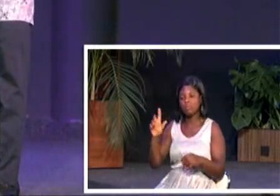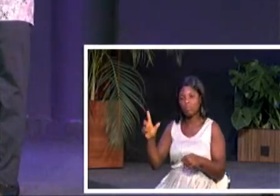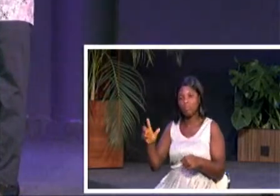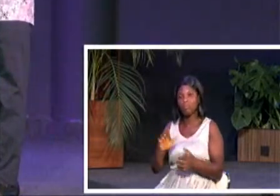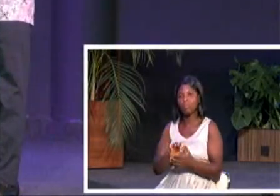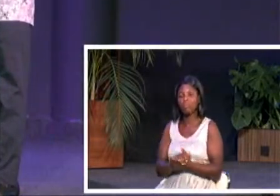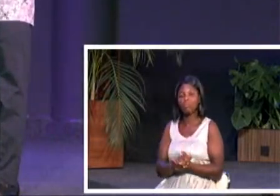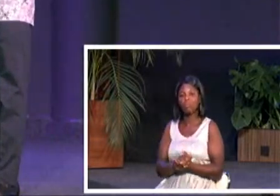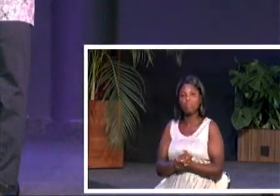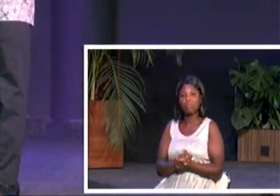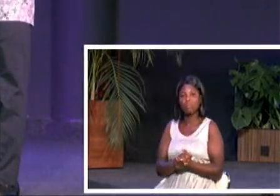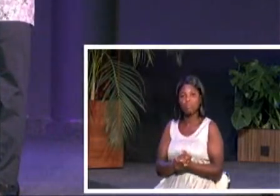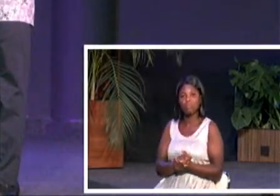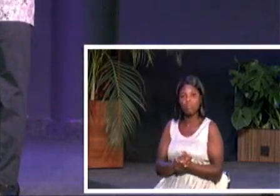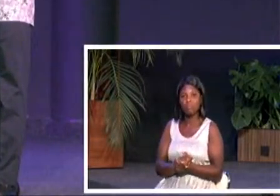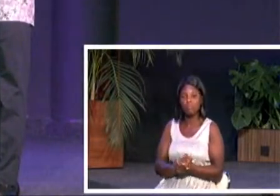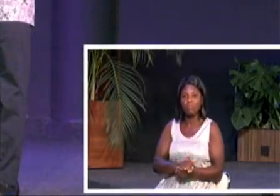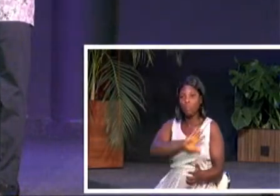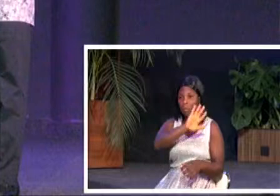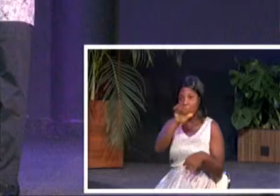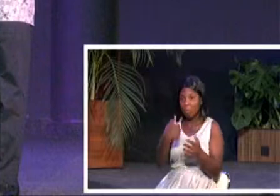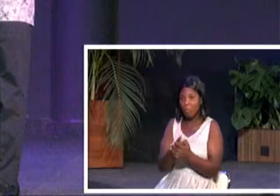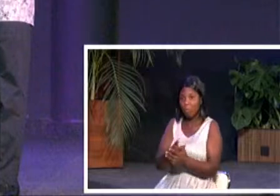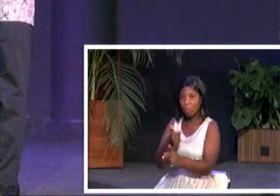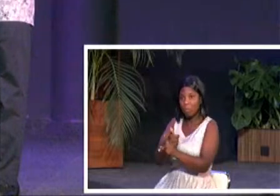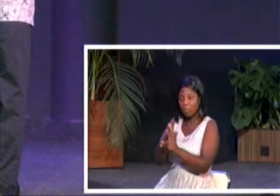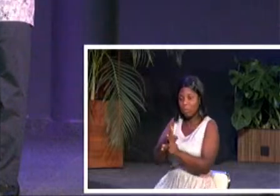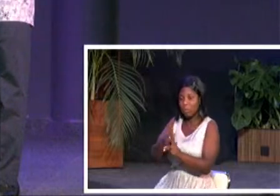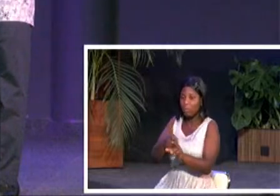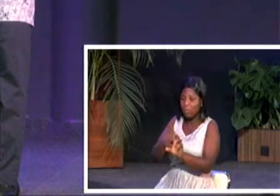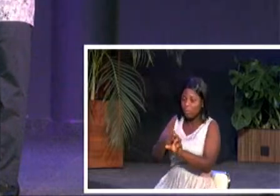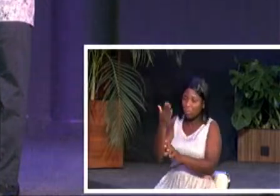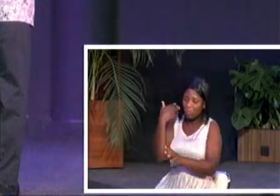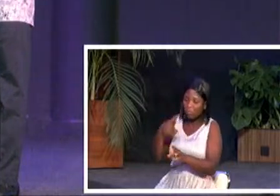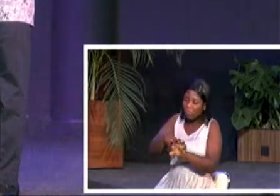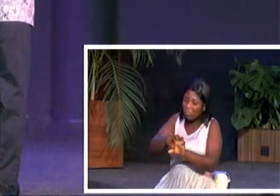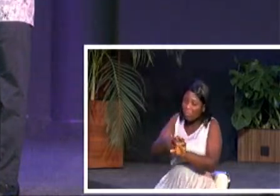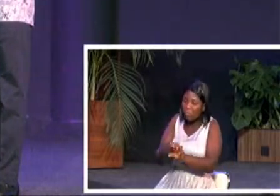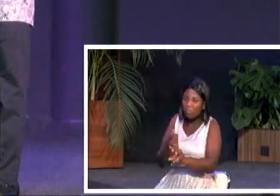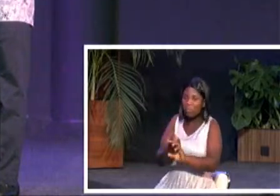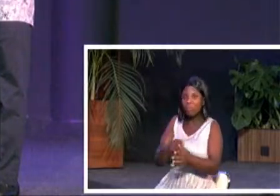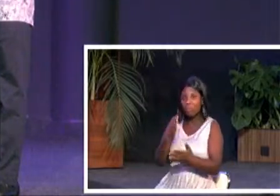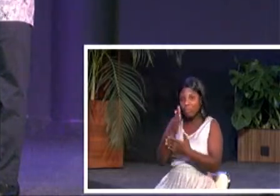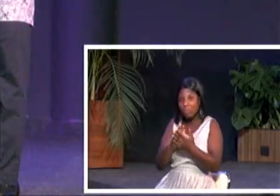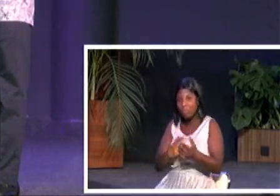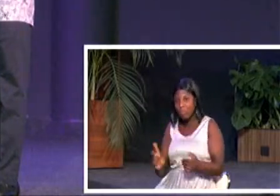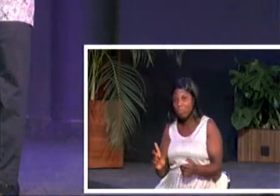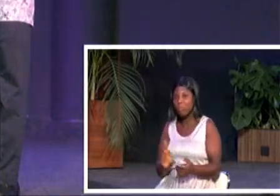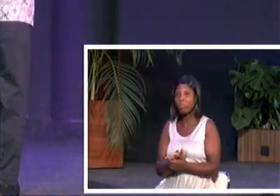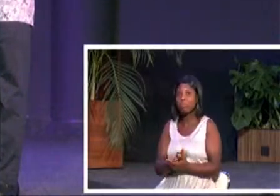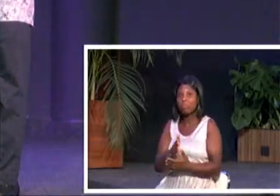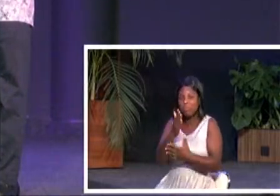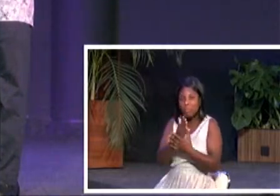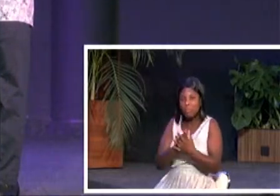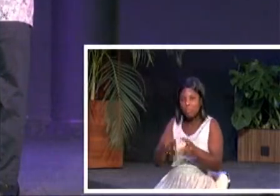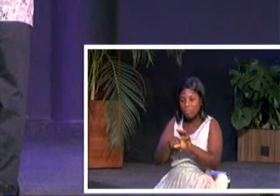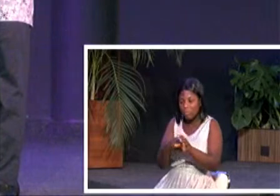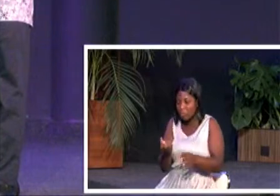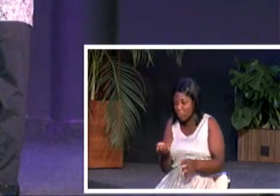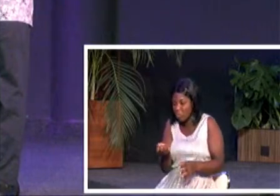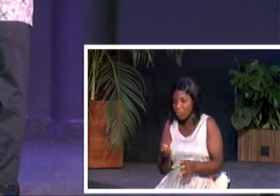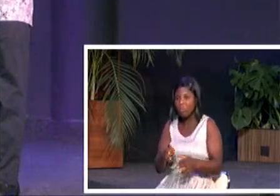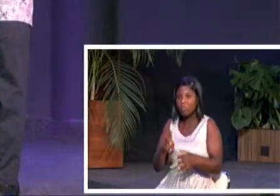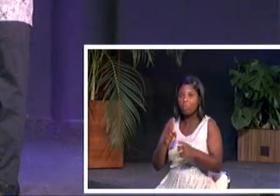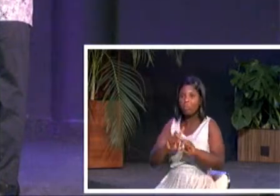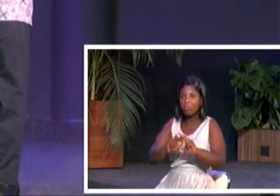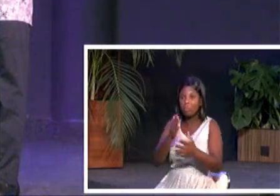etc. We all start from somewhere. So there are roles in different industries. We're looking for cashiers. We're looking for cooks. We're